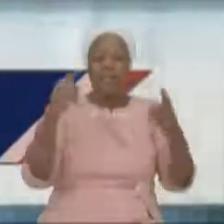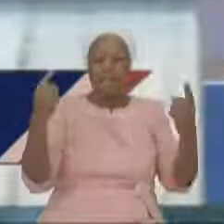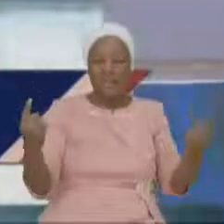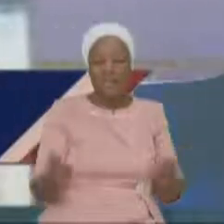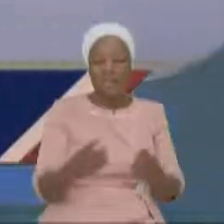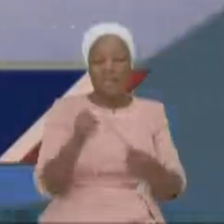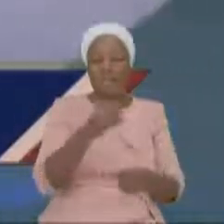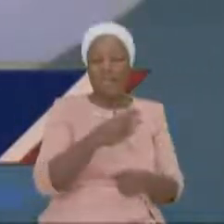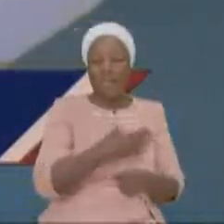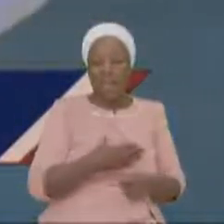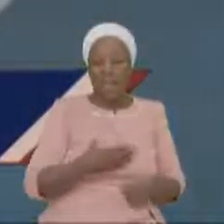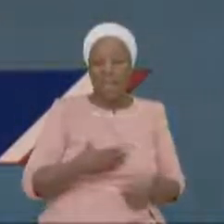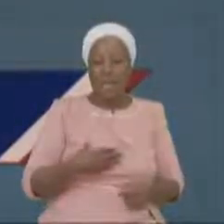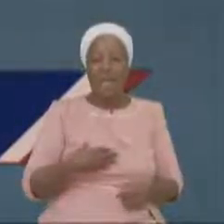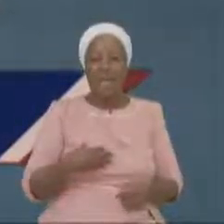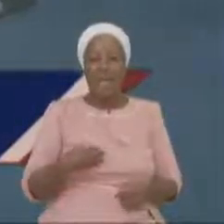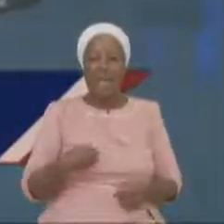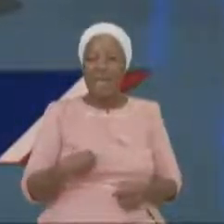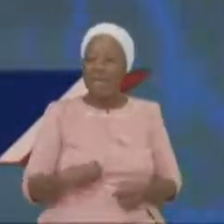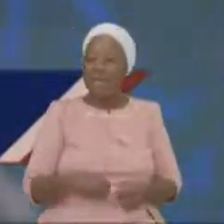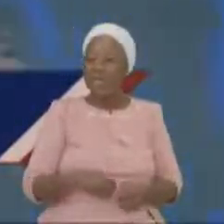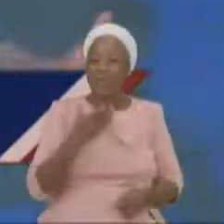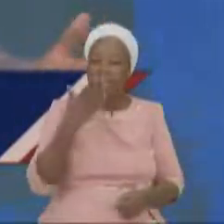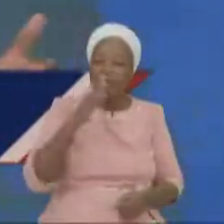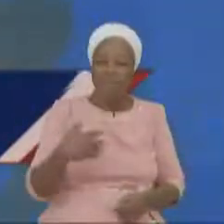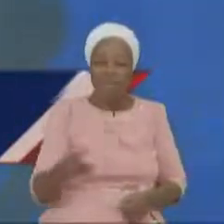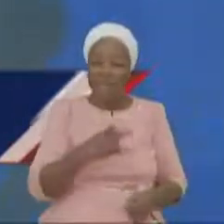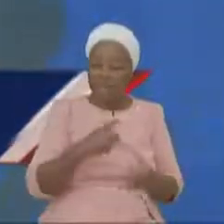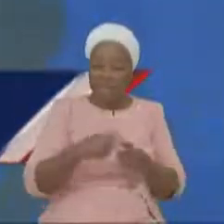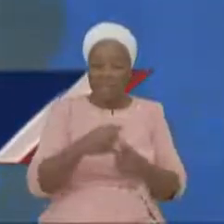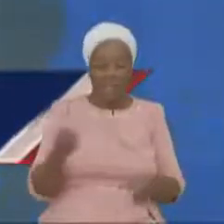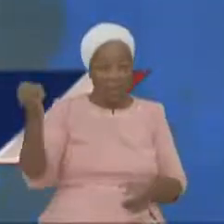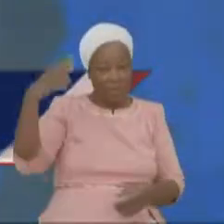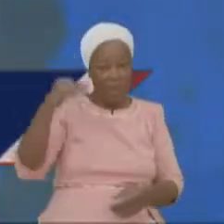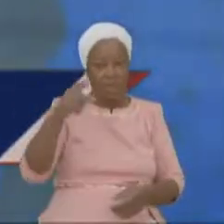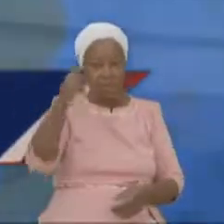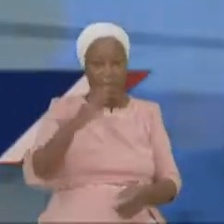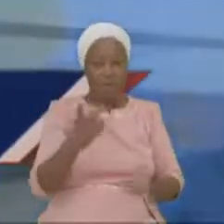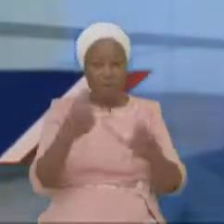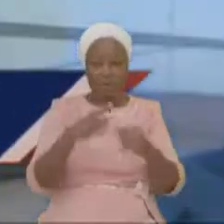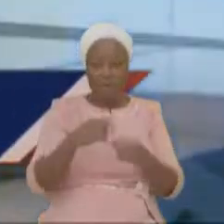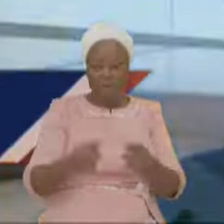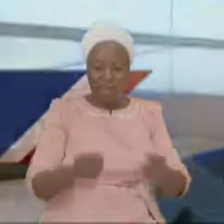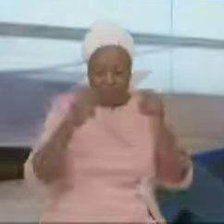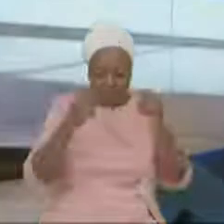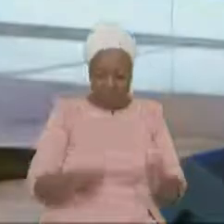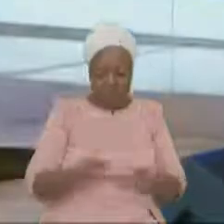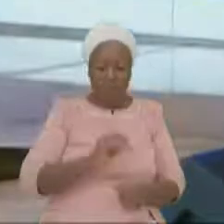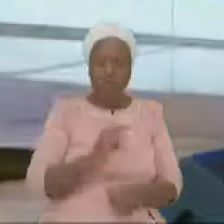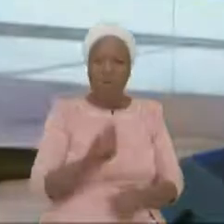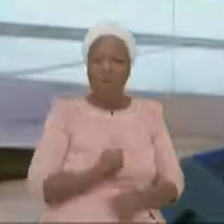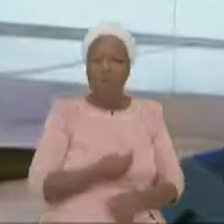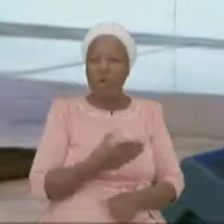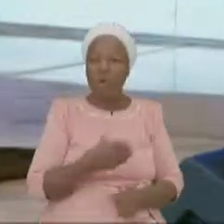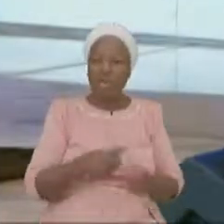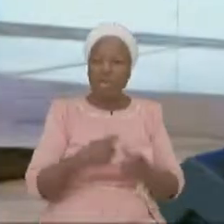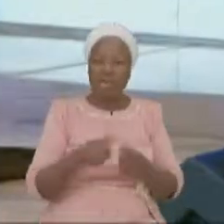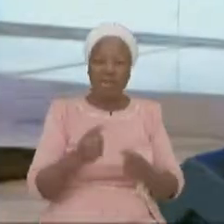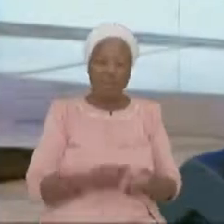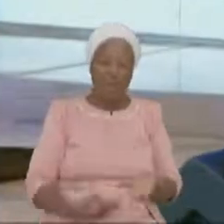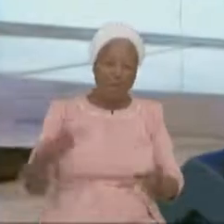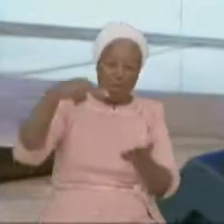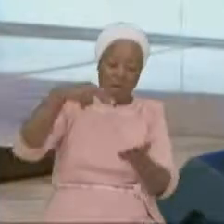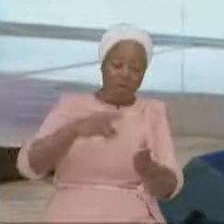and trespasses, and then the grace of God came and quickened us, and we rose from